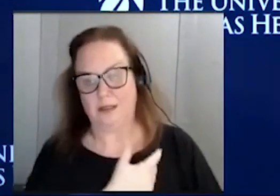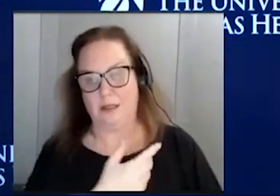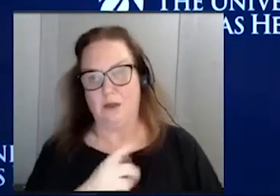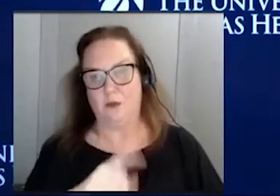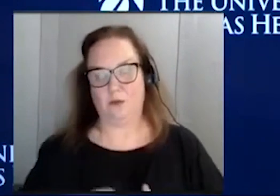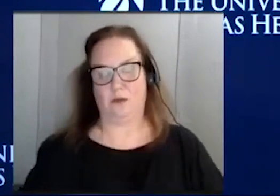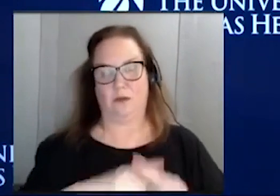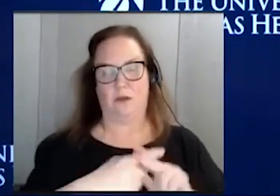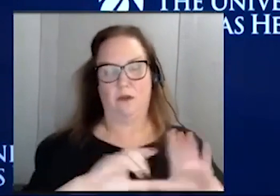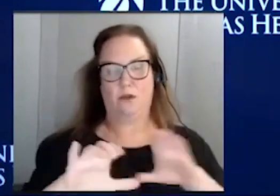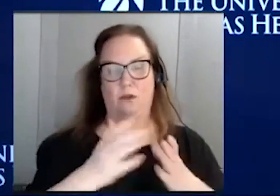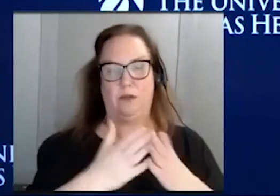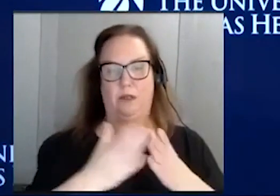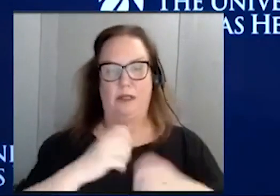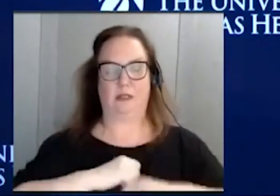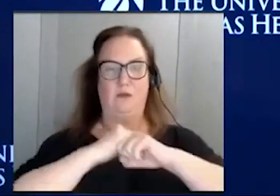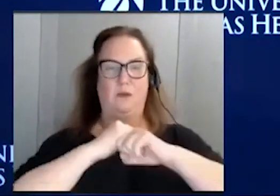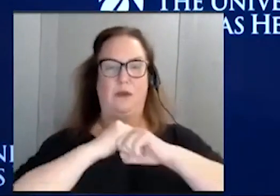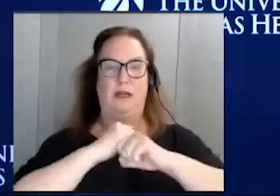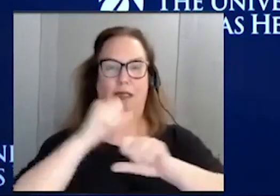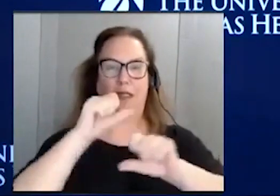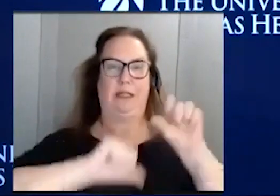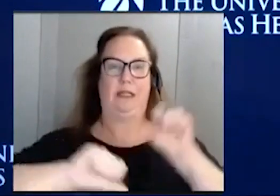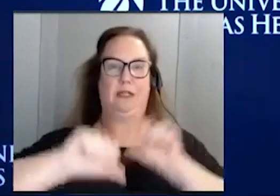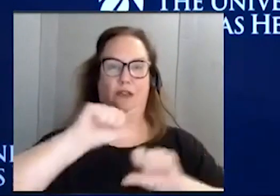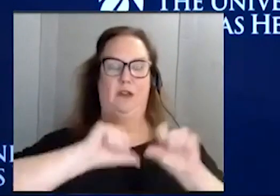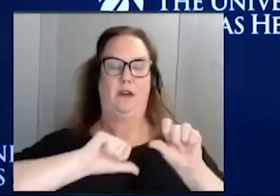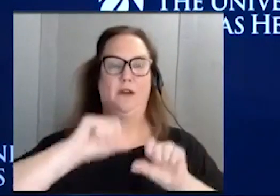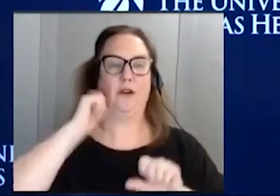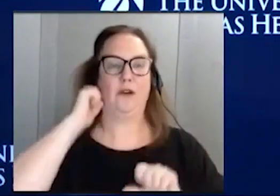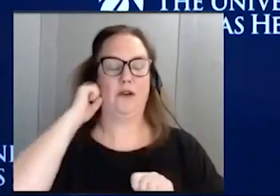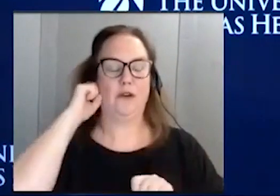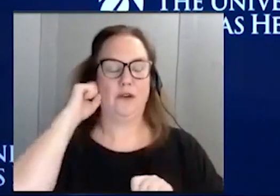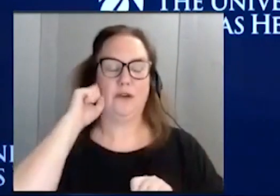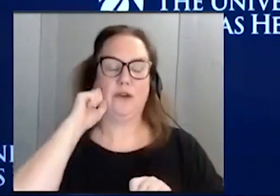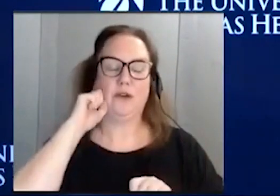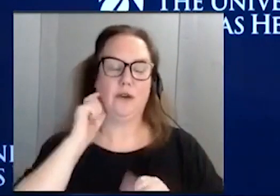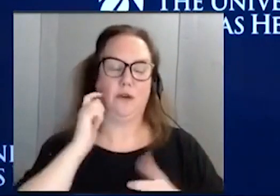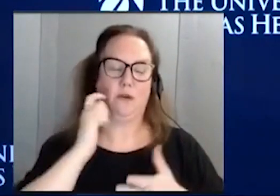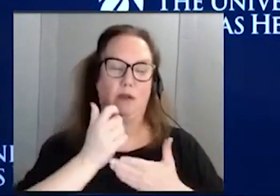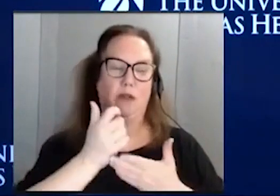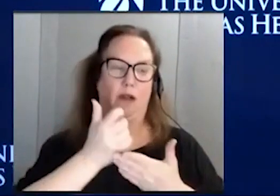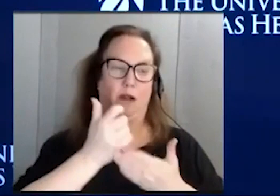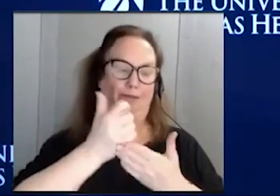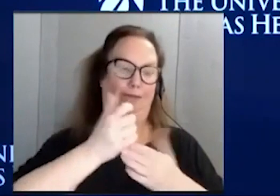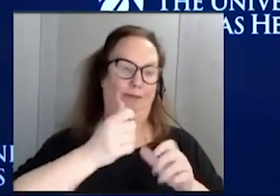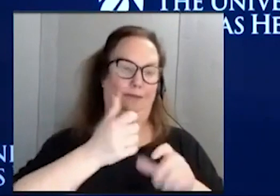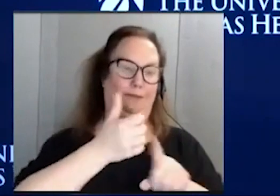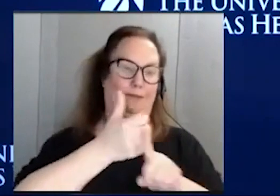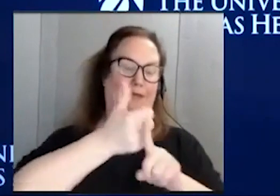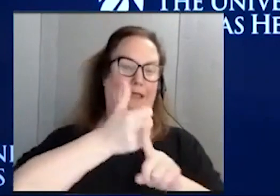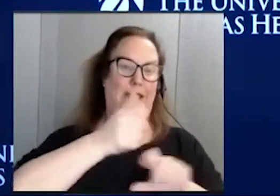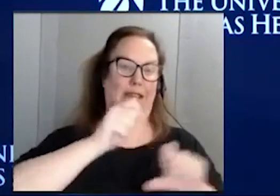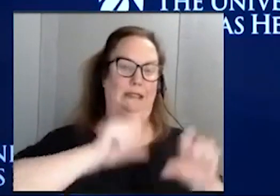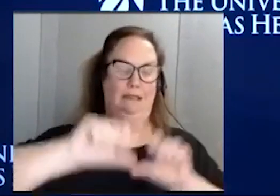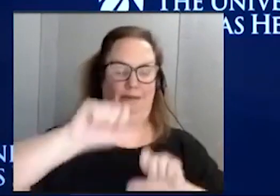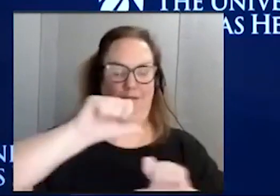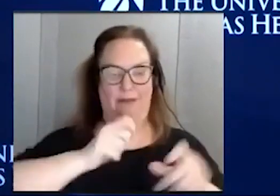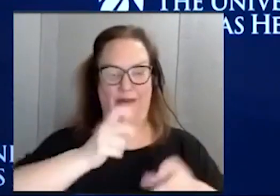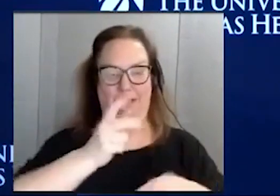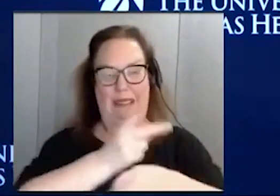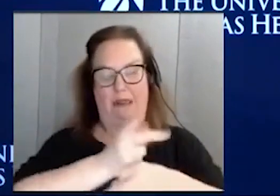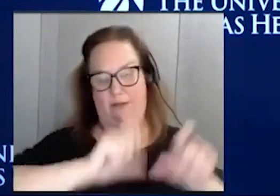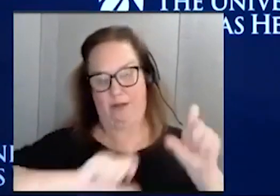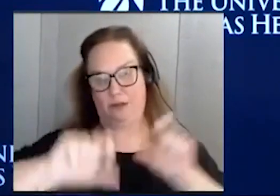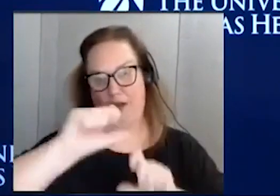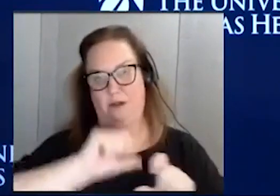to help protect each other in society, then we're going to help take care of each other for those more serious times too. So thanks to